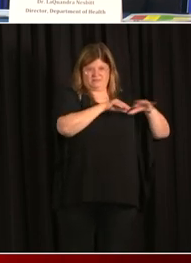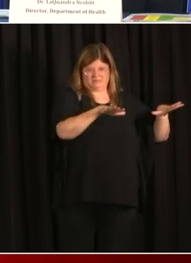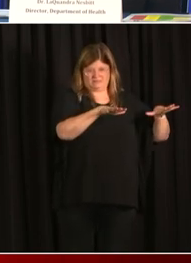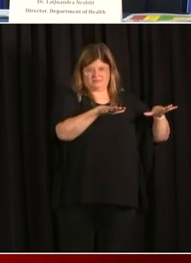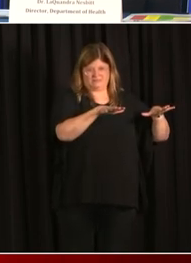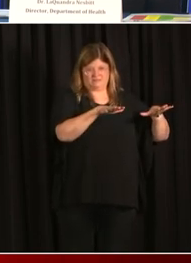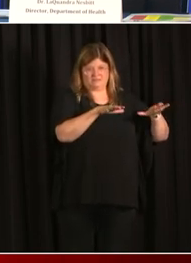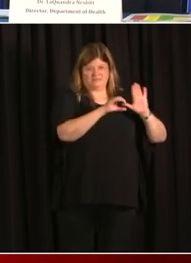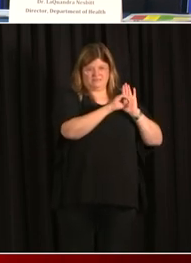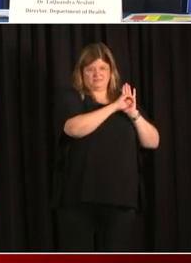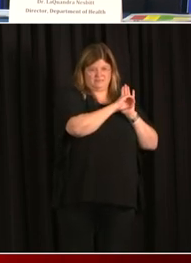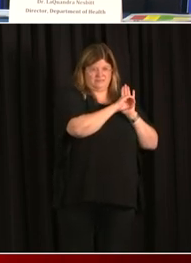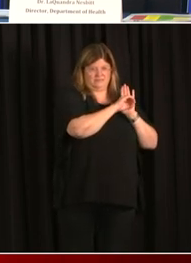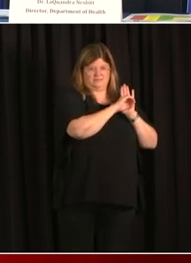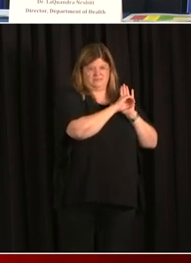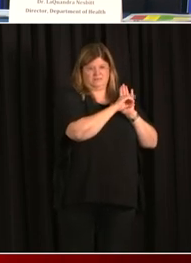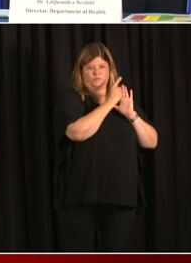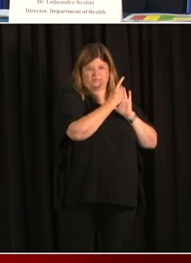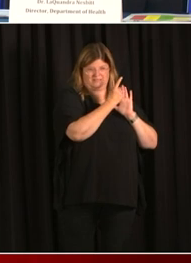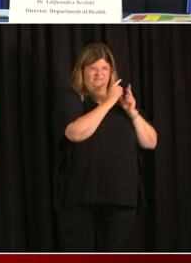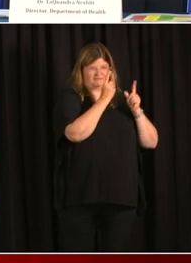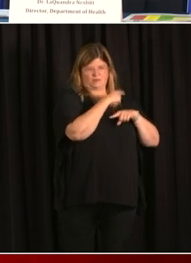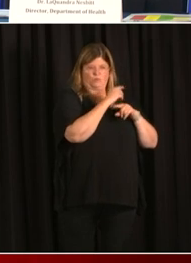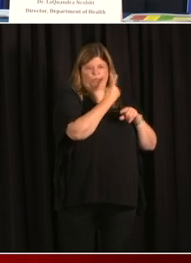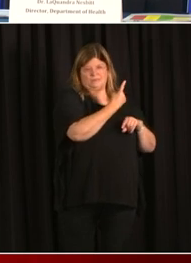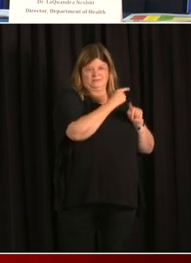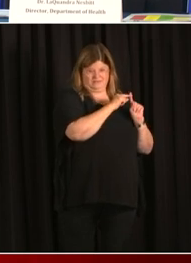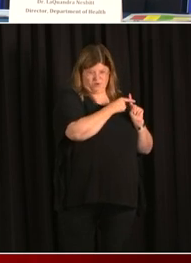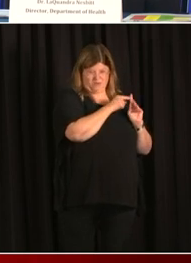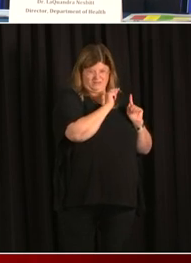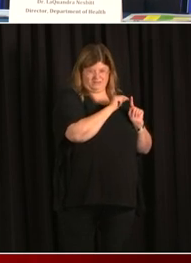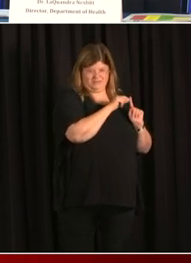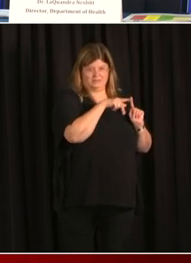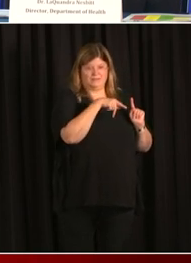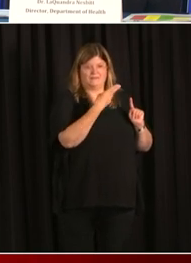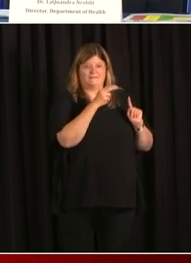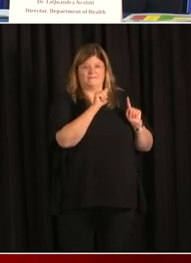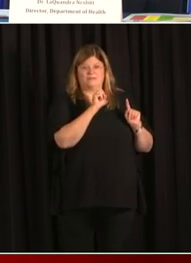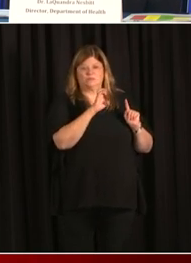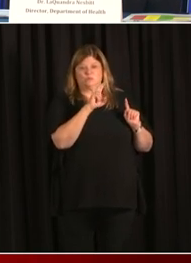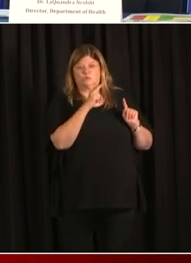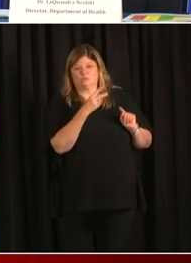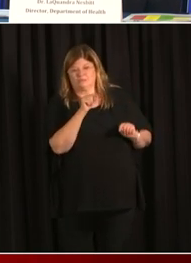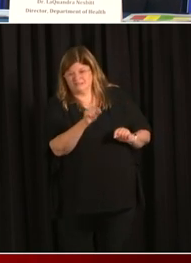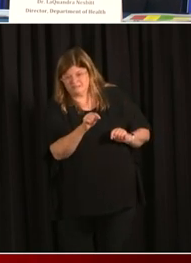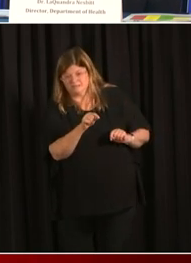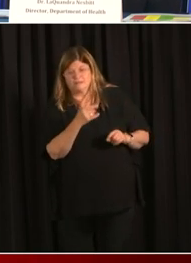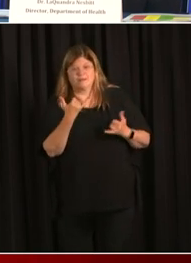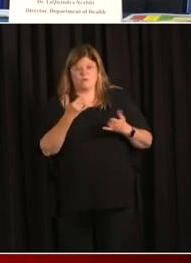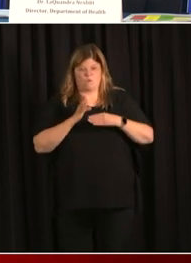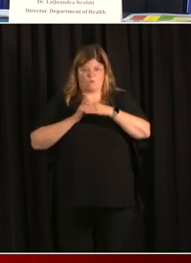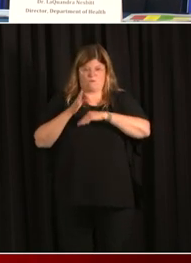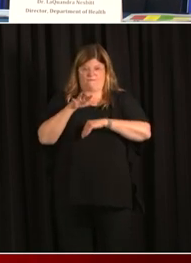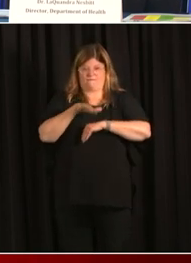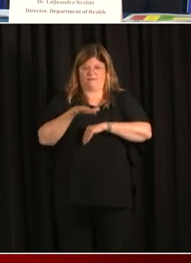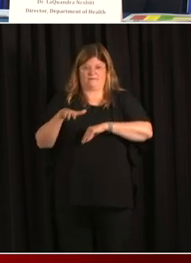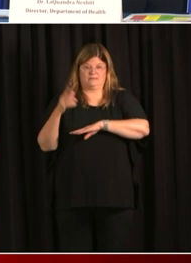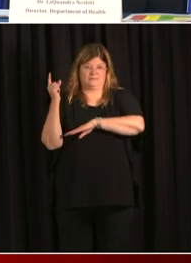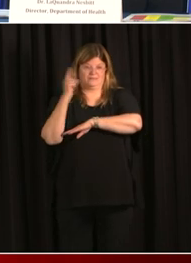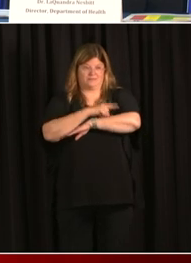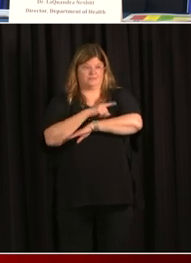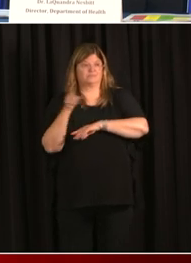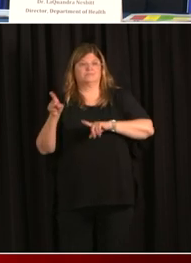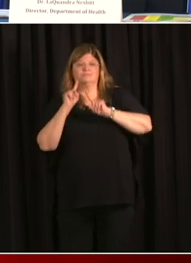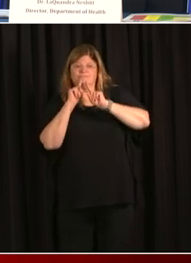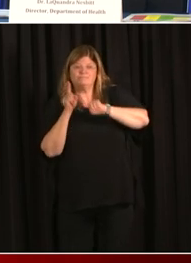0, when we entered into phase 2, we have over 55 days where the number of people who reported symptoms on